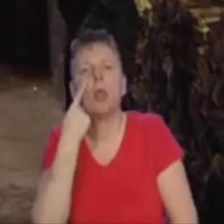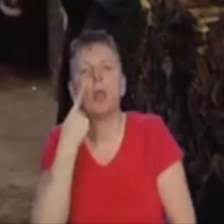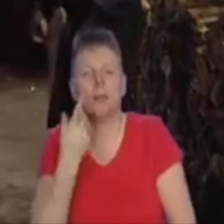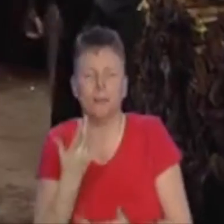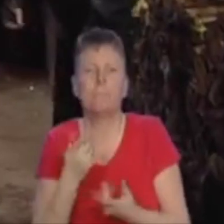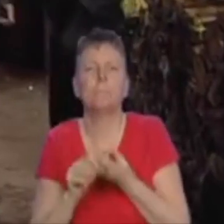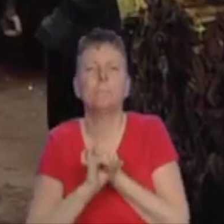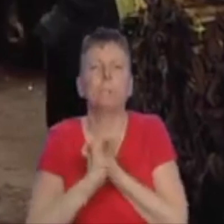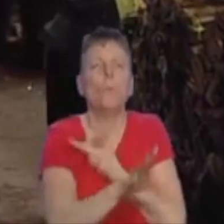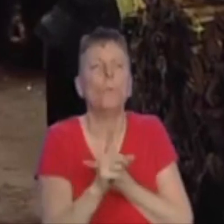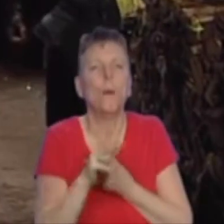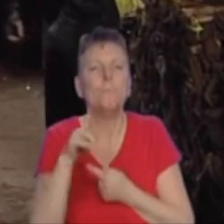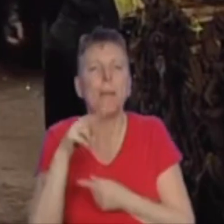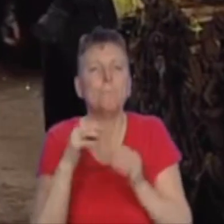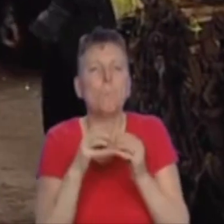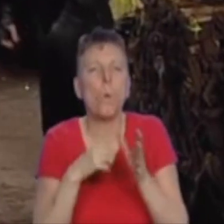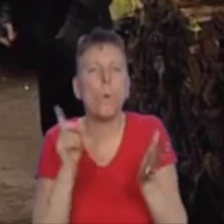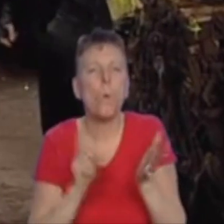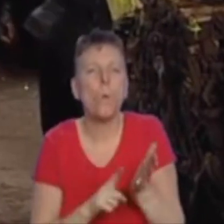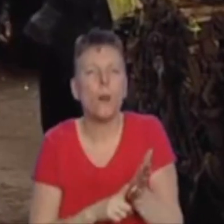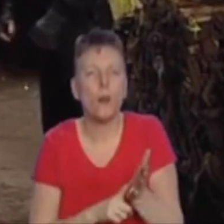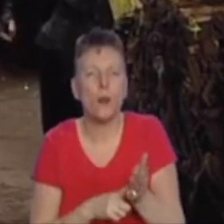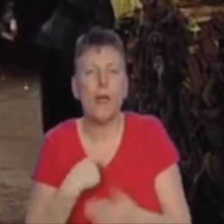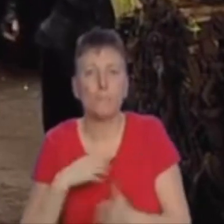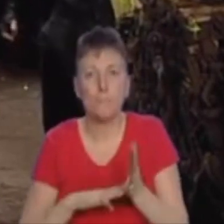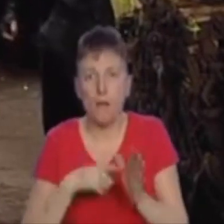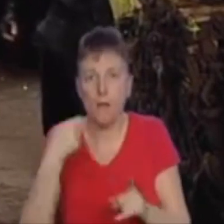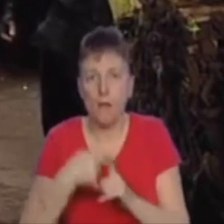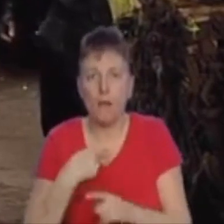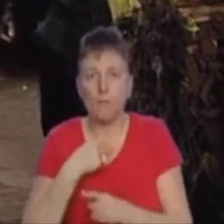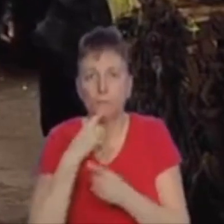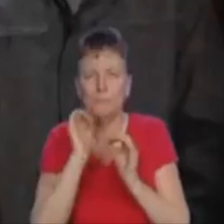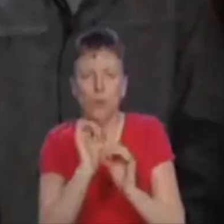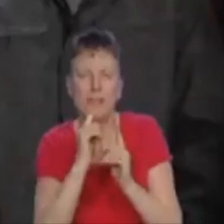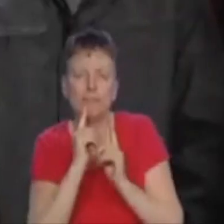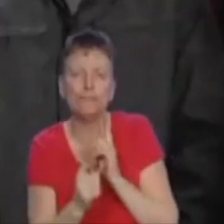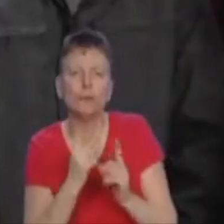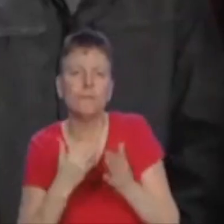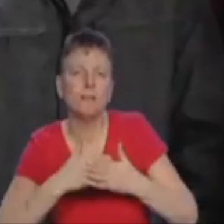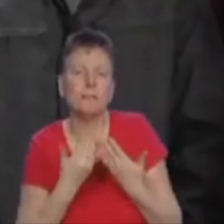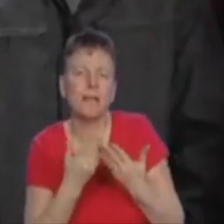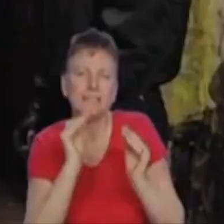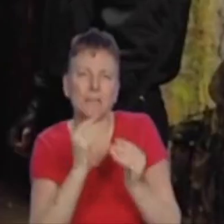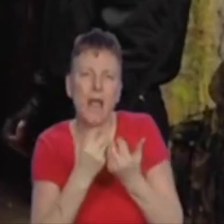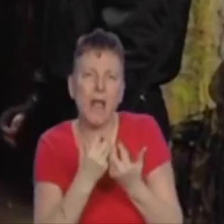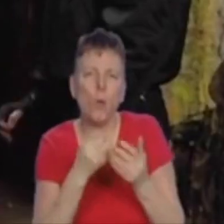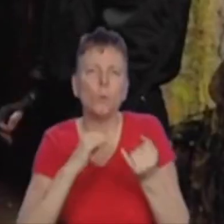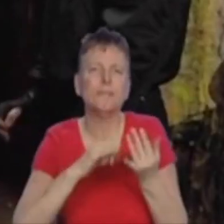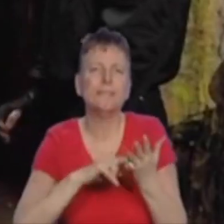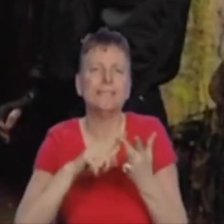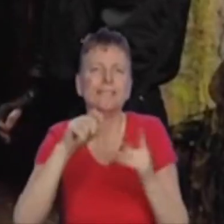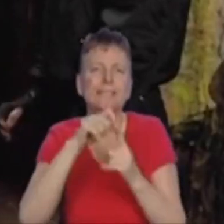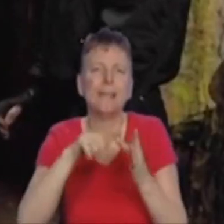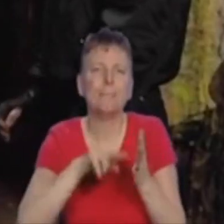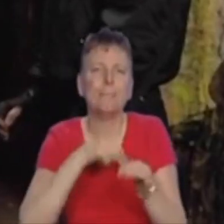I'm Mark, I'm going to be your instructor for today, teaching you sniping assassination techniques. You must work within the